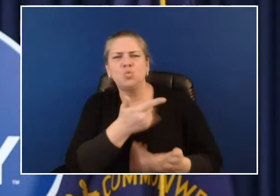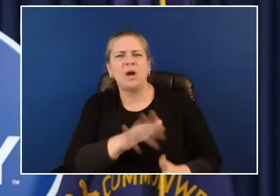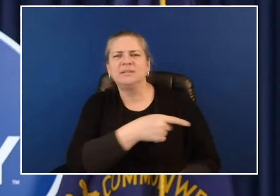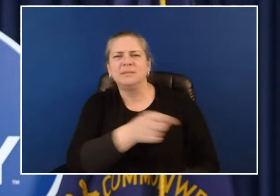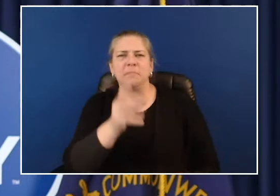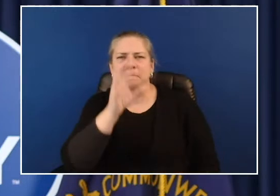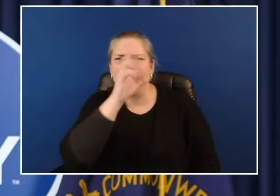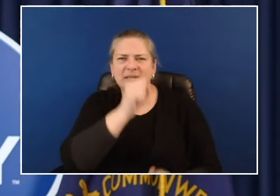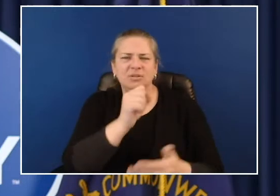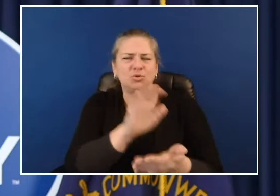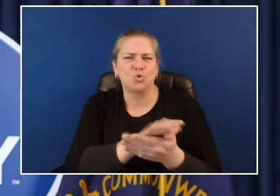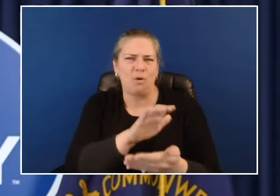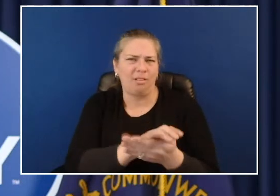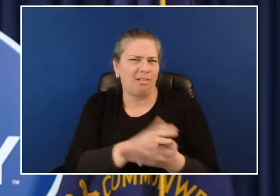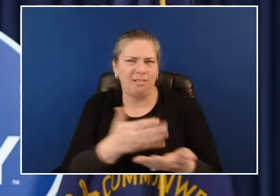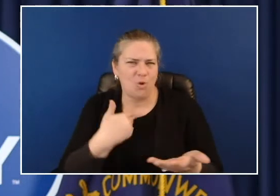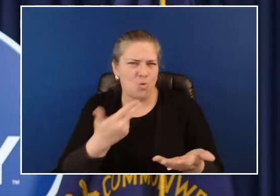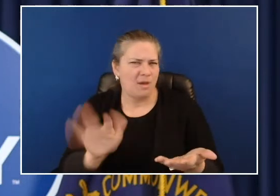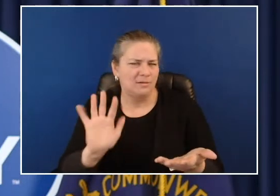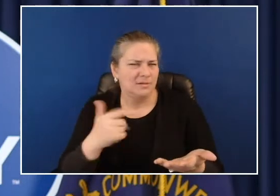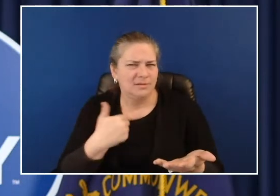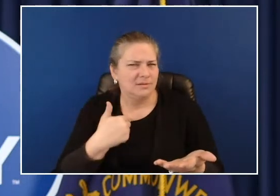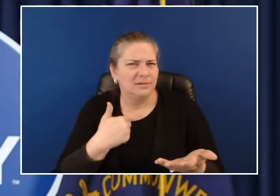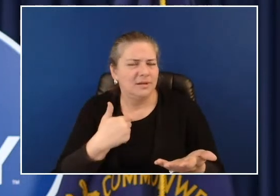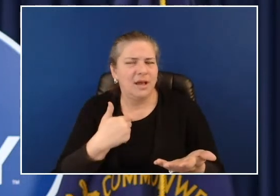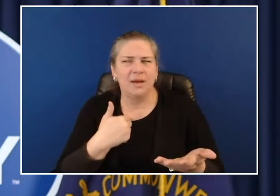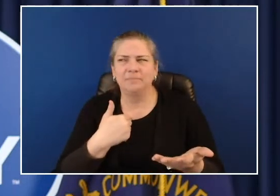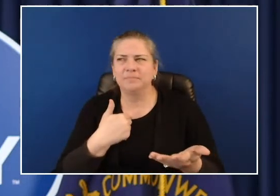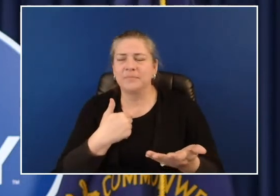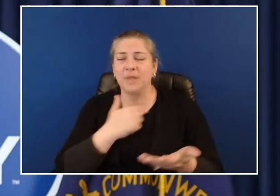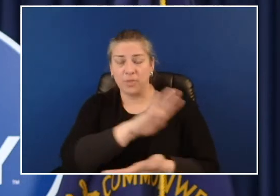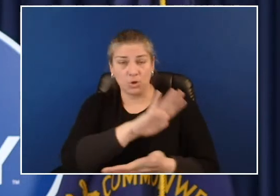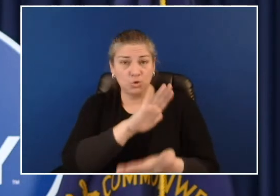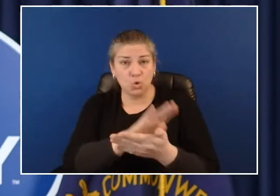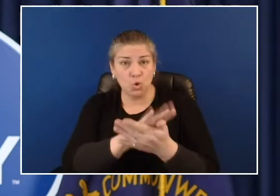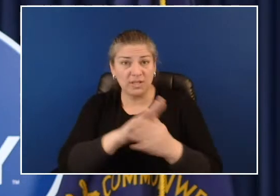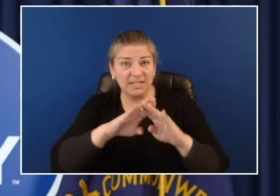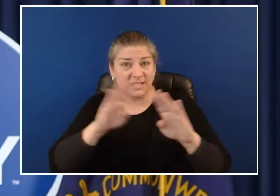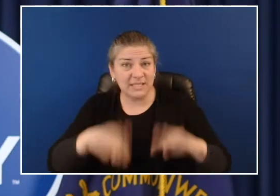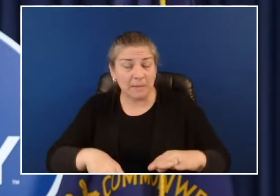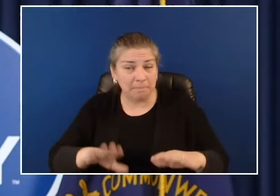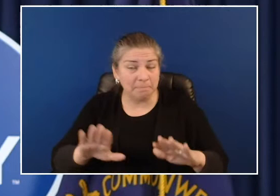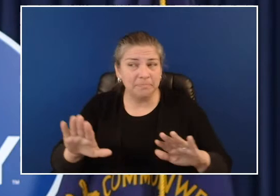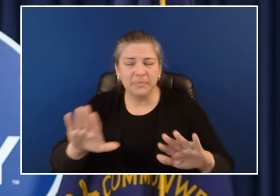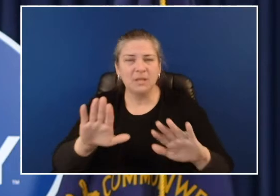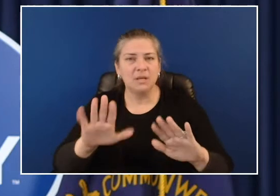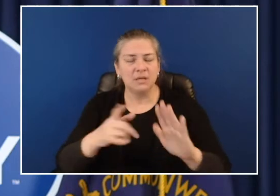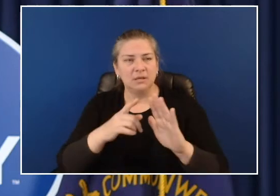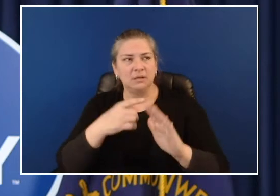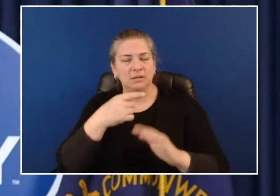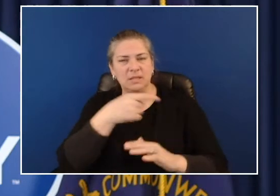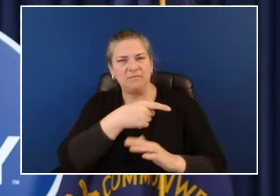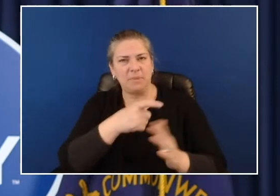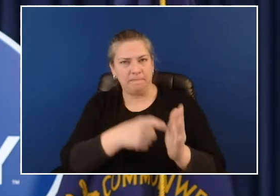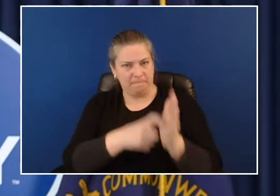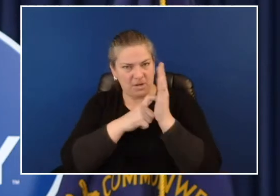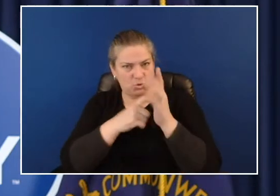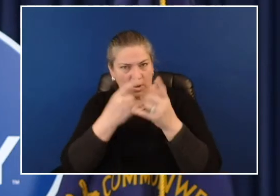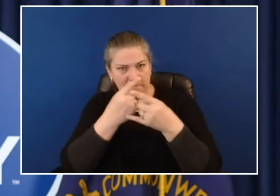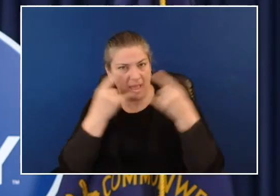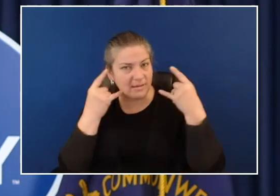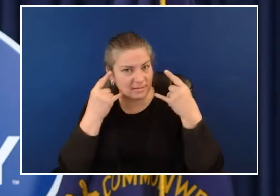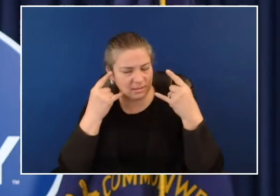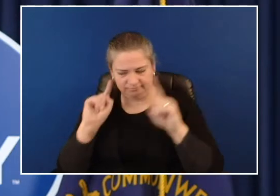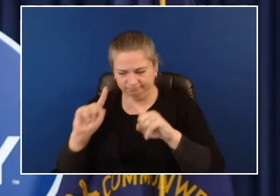of it. Their school system has been mandatory mask requirements since the beginning of